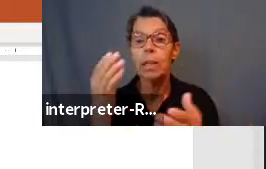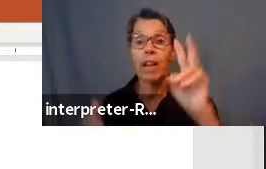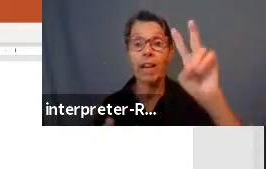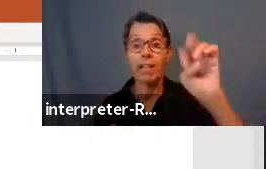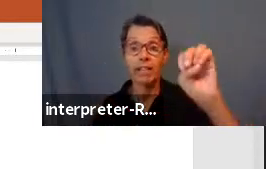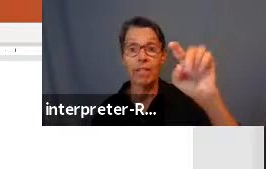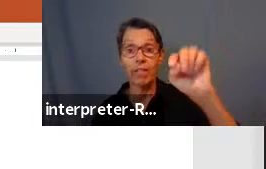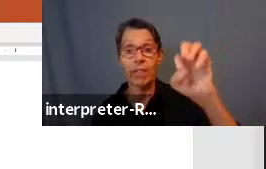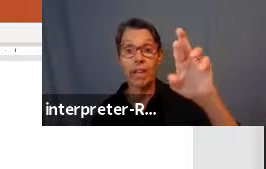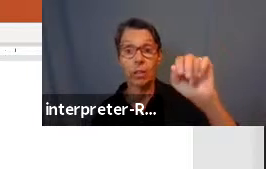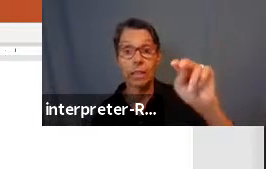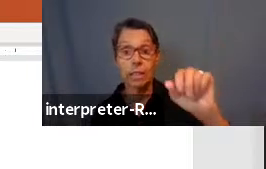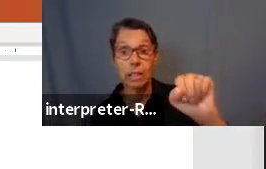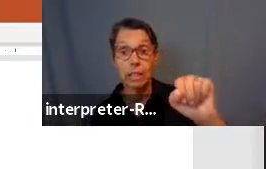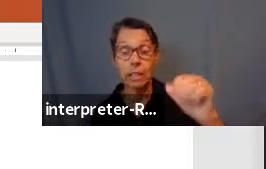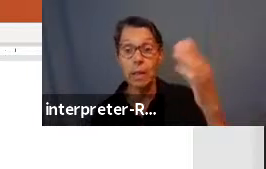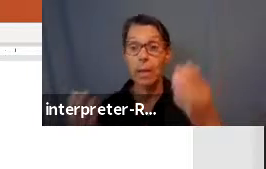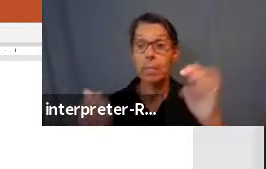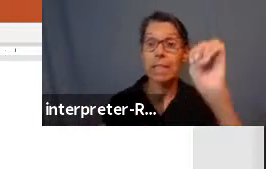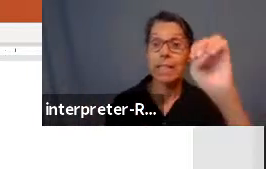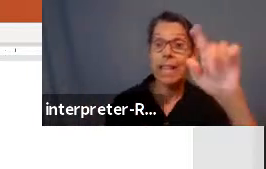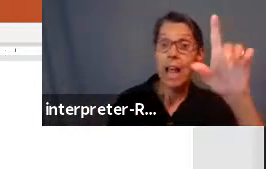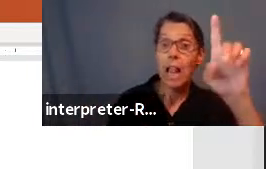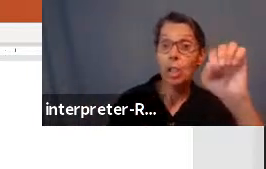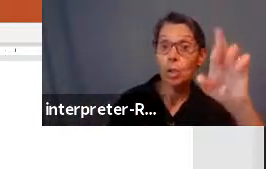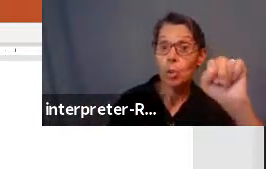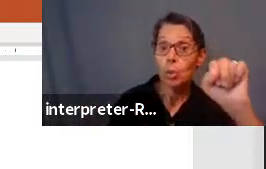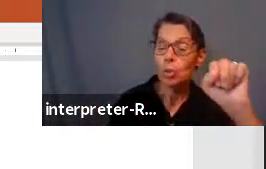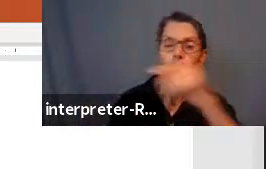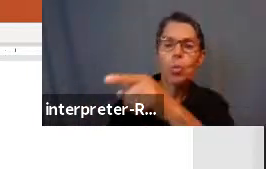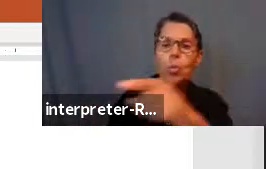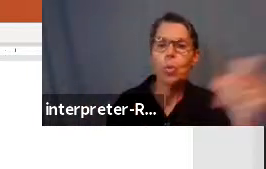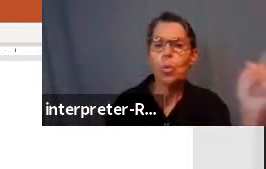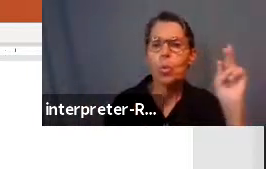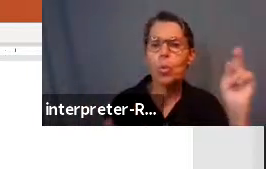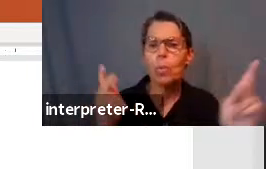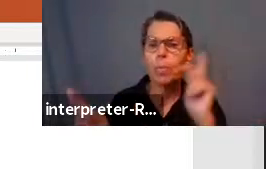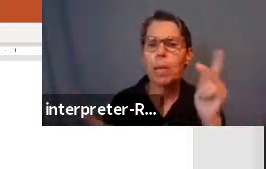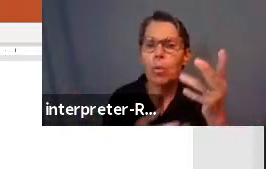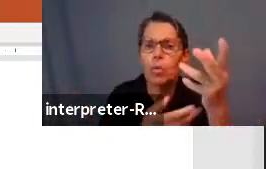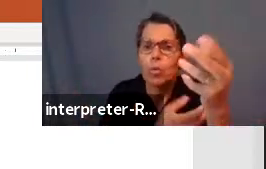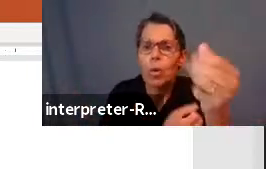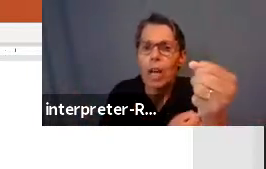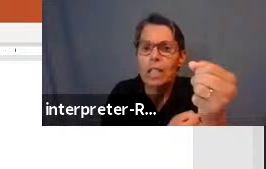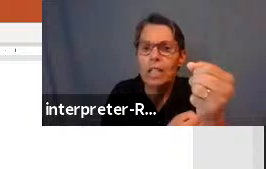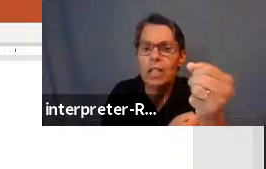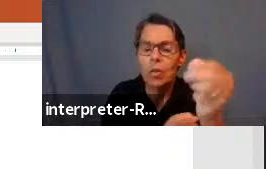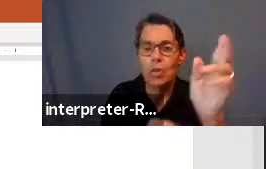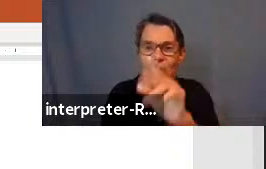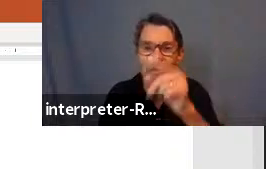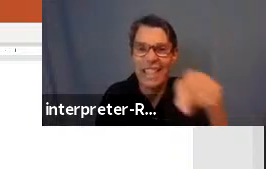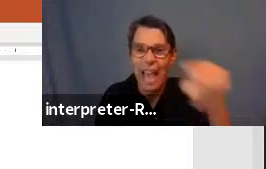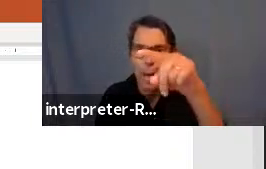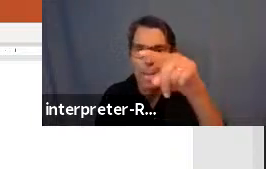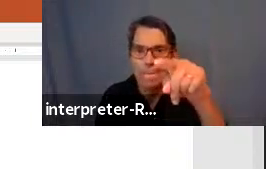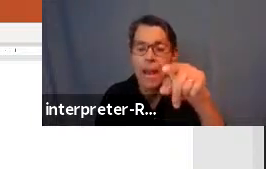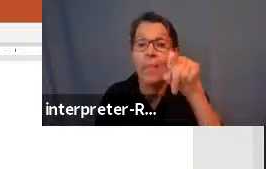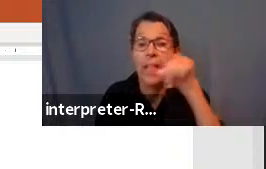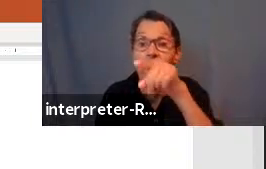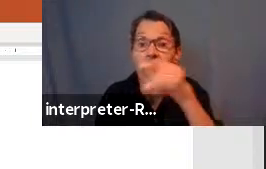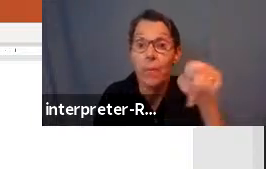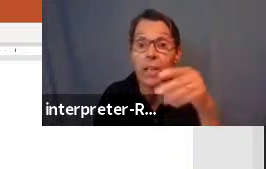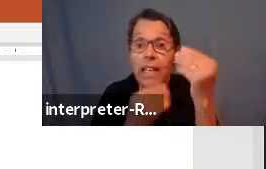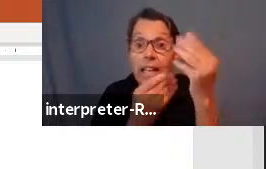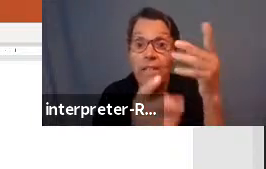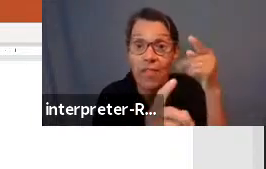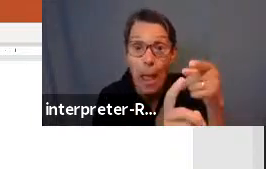or our elders or whomever is trusted in the community, where we try to make sure that information is provided to them